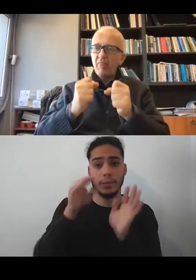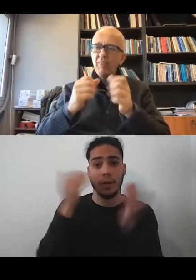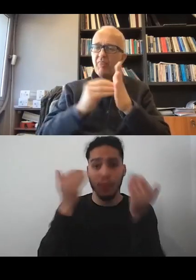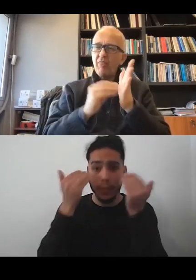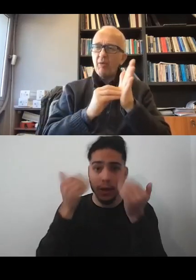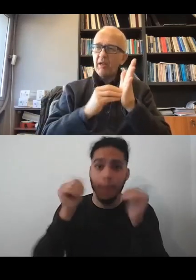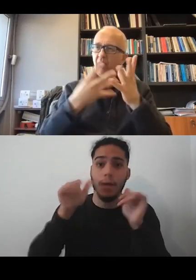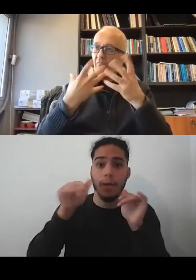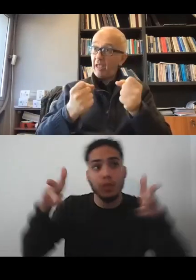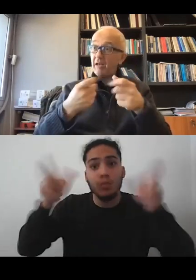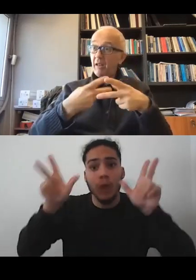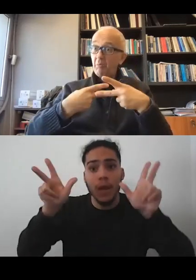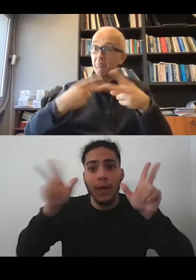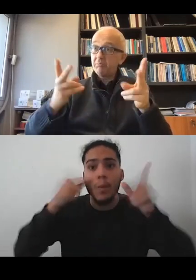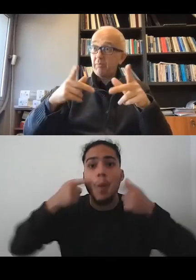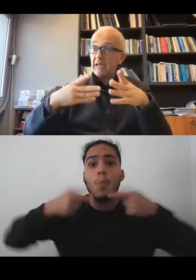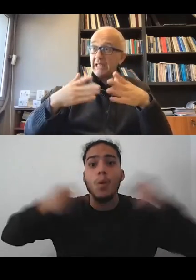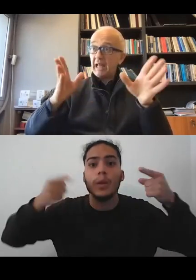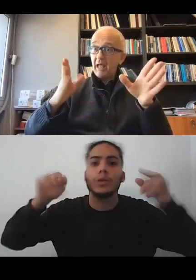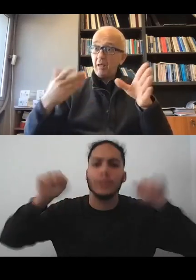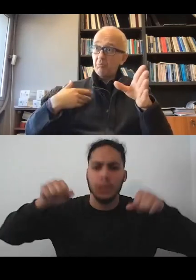available.